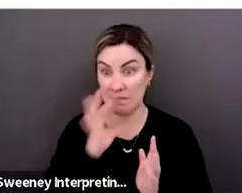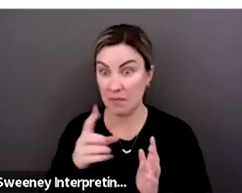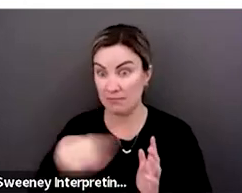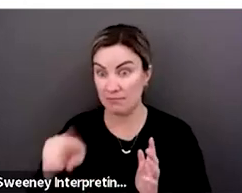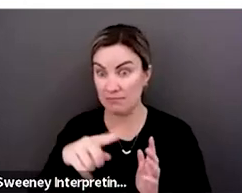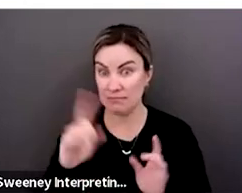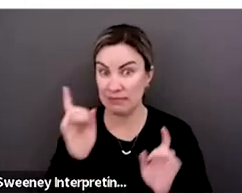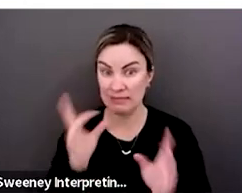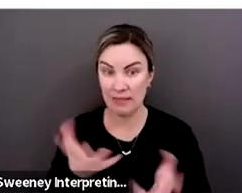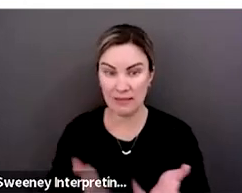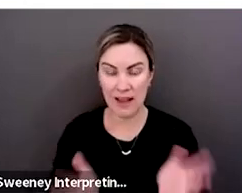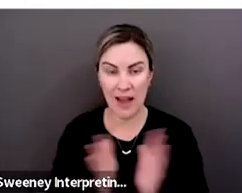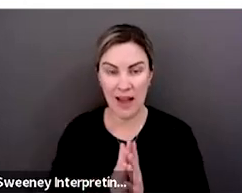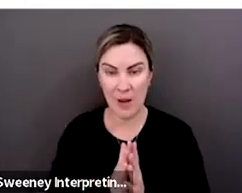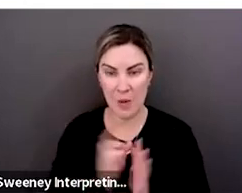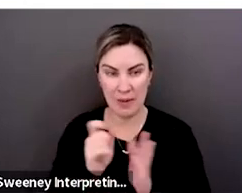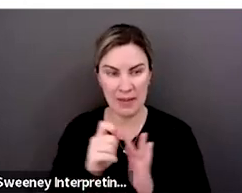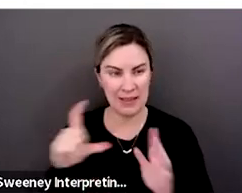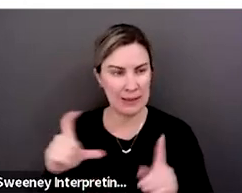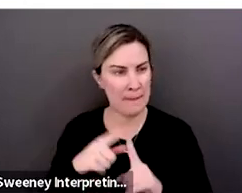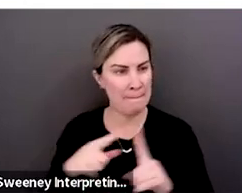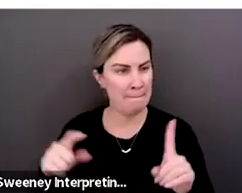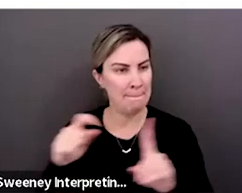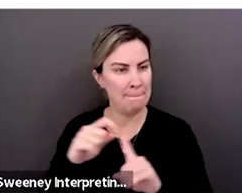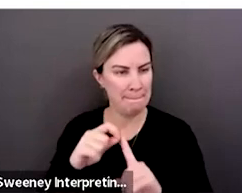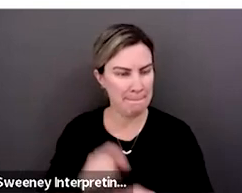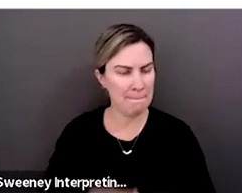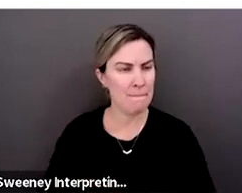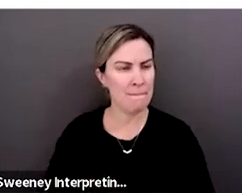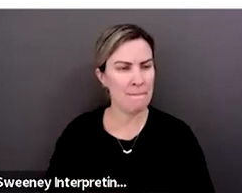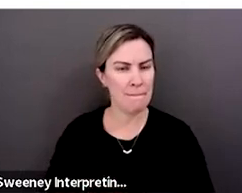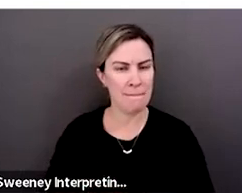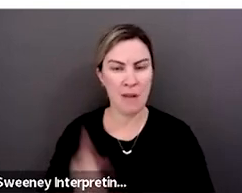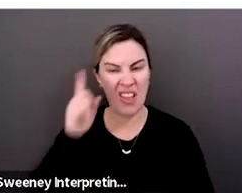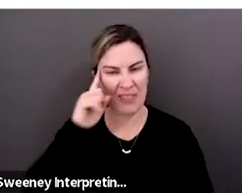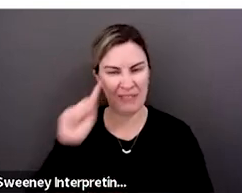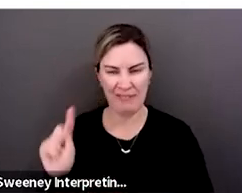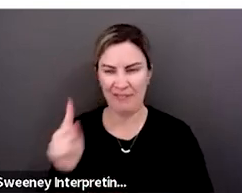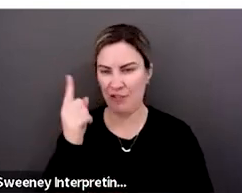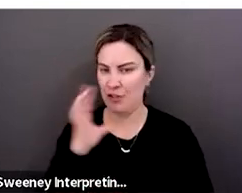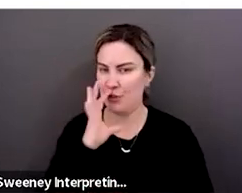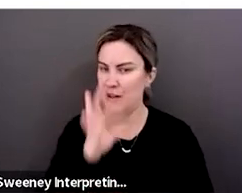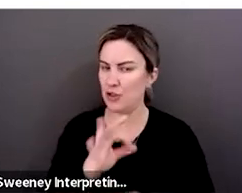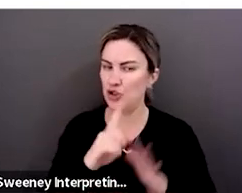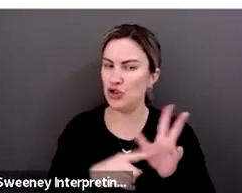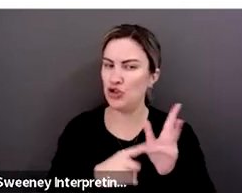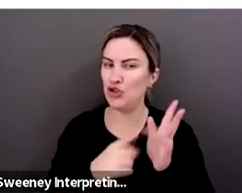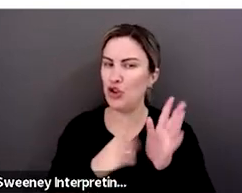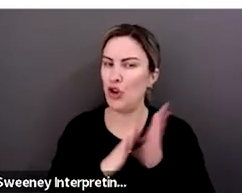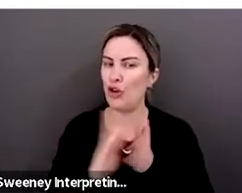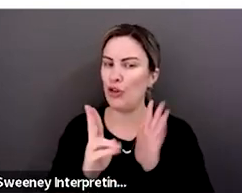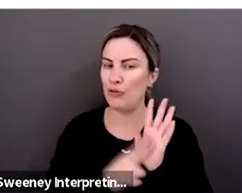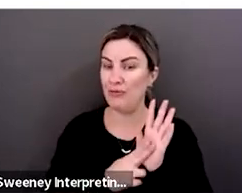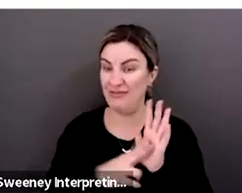got started in your PSEP journeys. I might pass first to John, because you've been